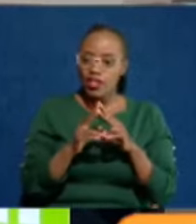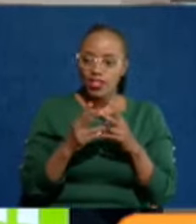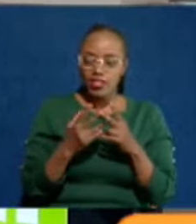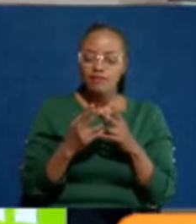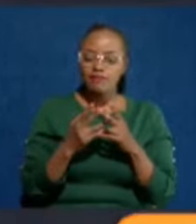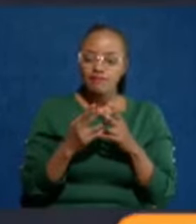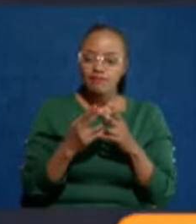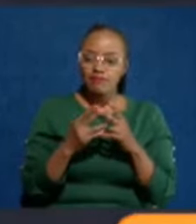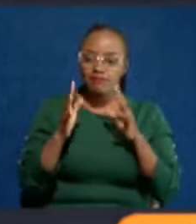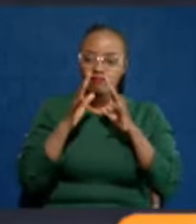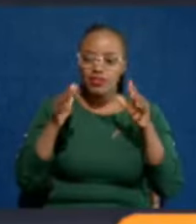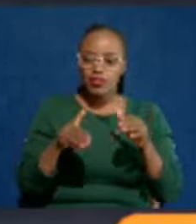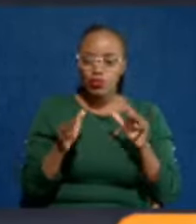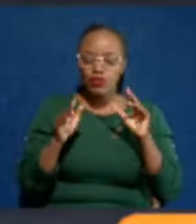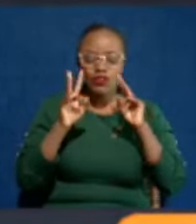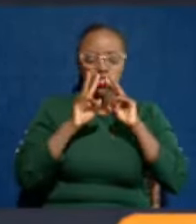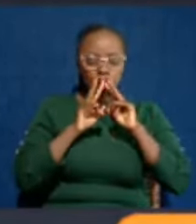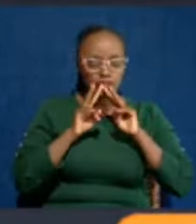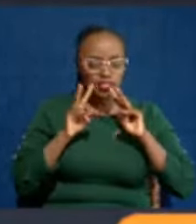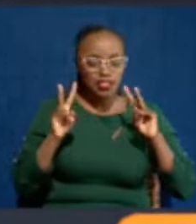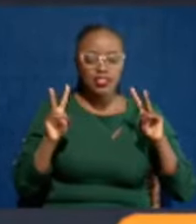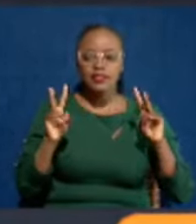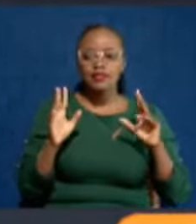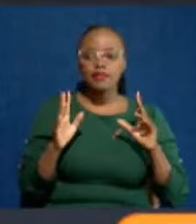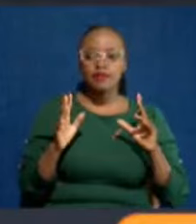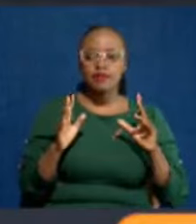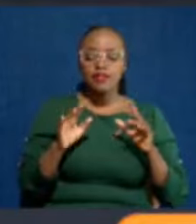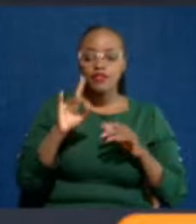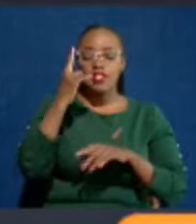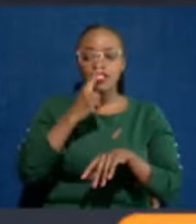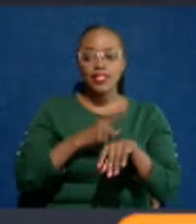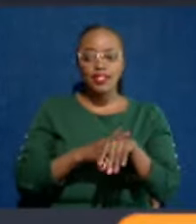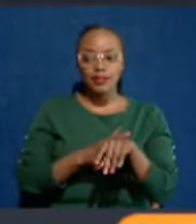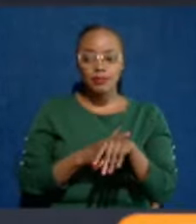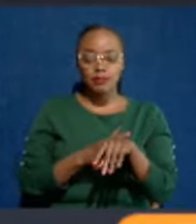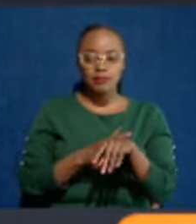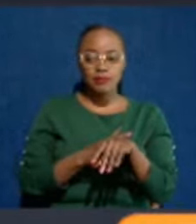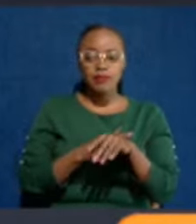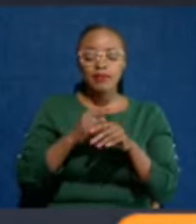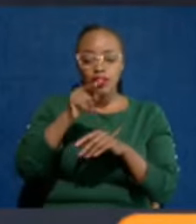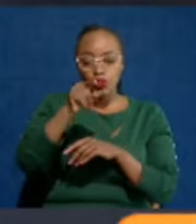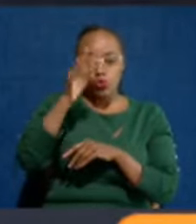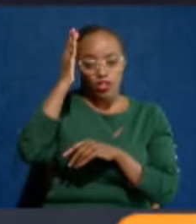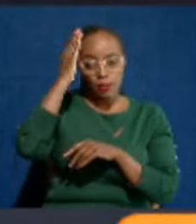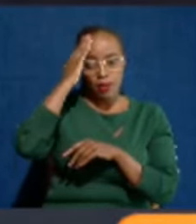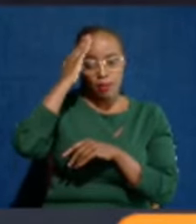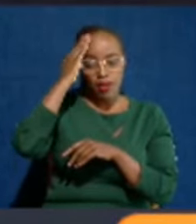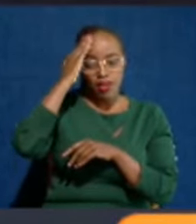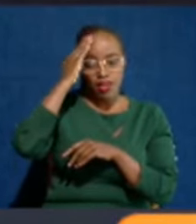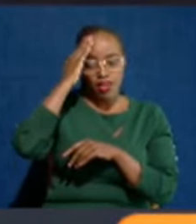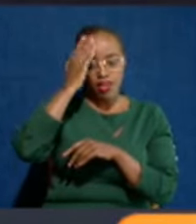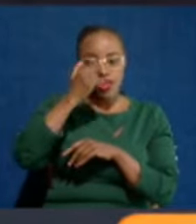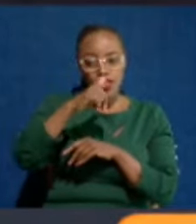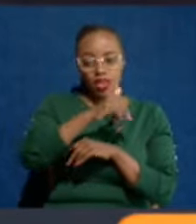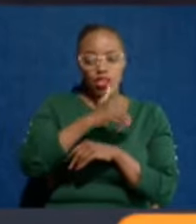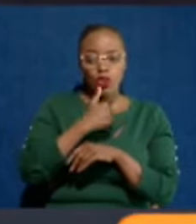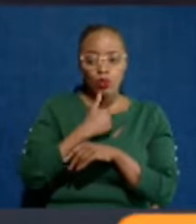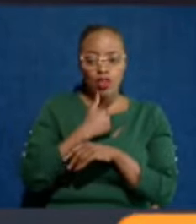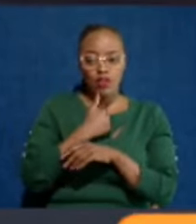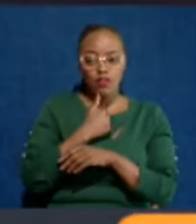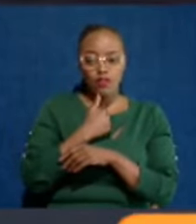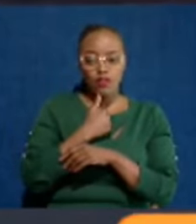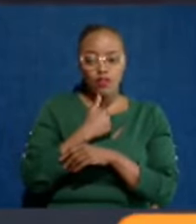way, very peaceful. For the first time, and remember, we